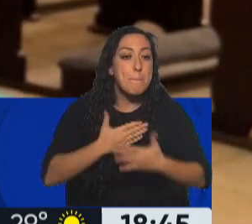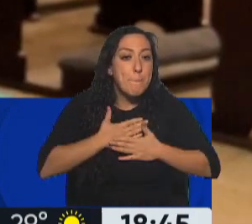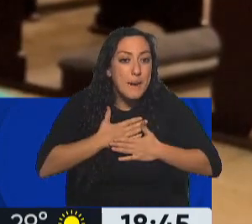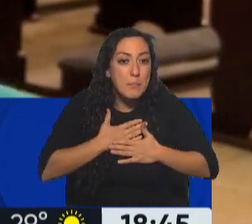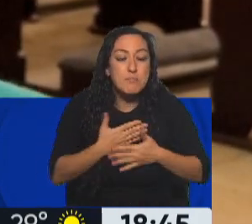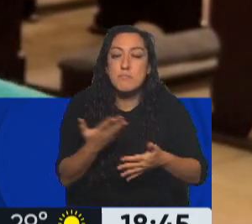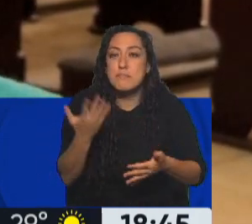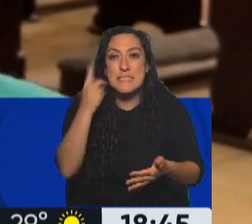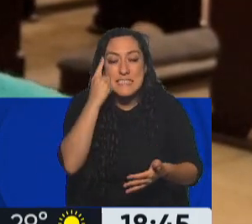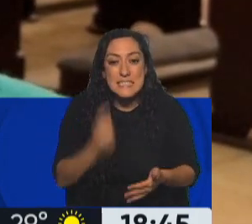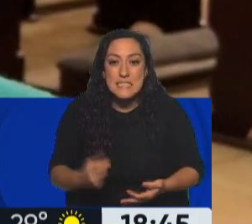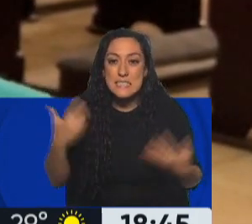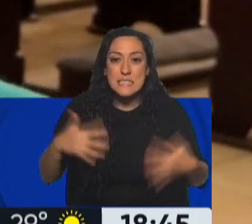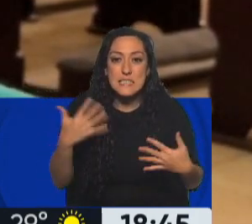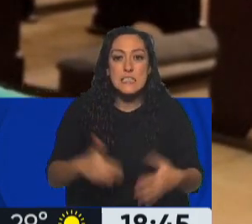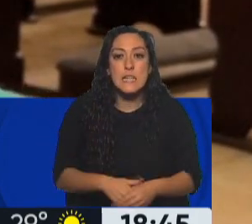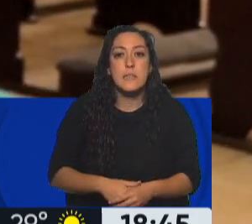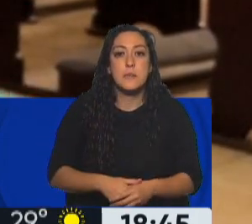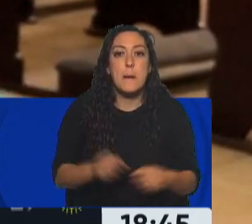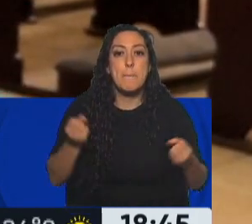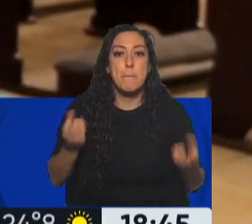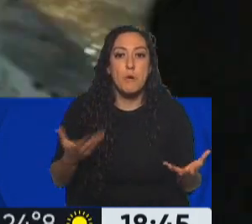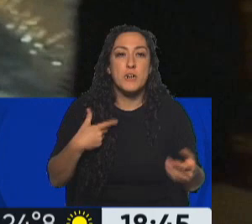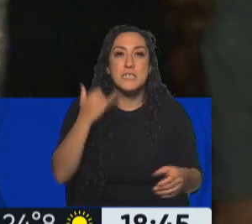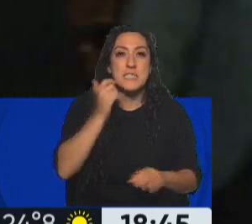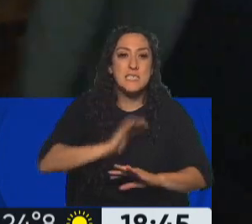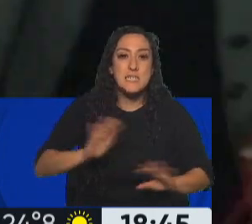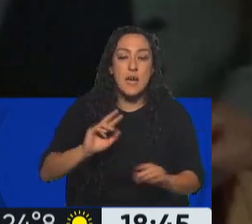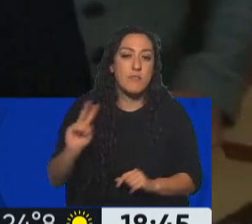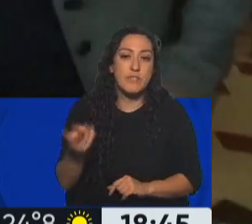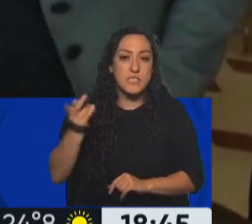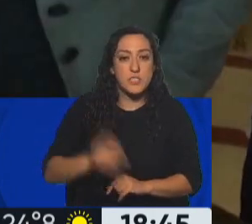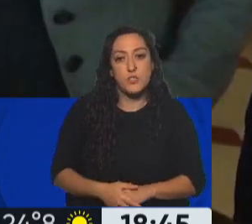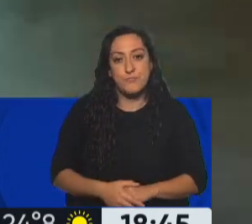muy triste porque ya no va a estar con nosotros.